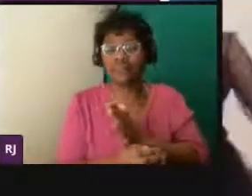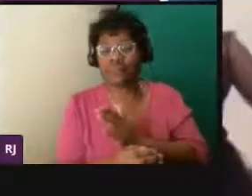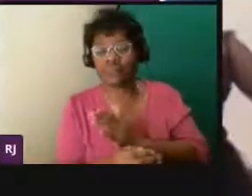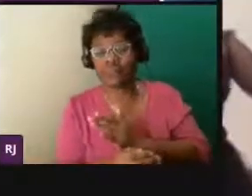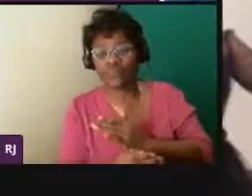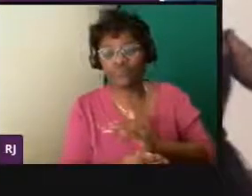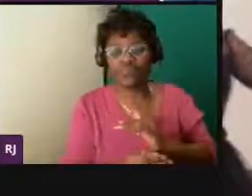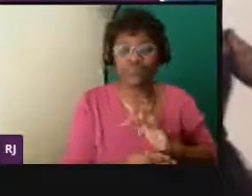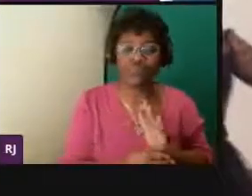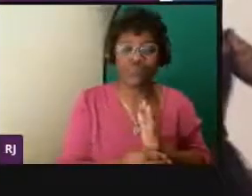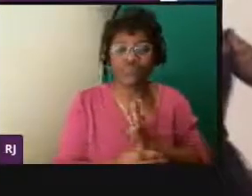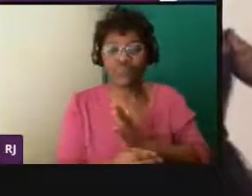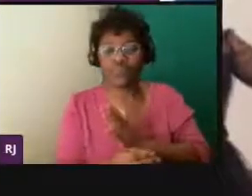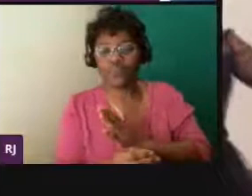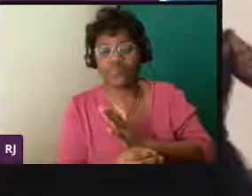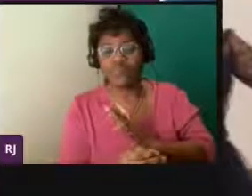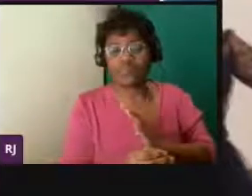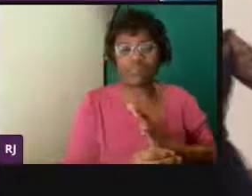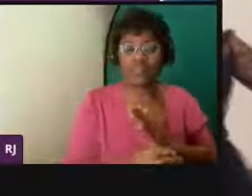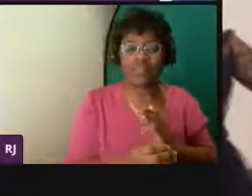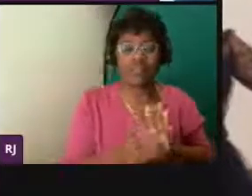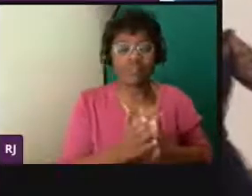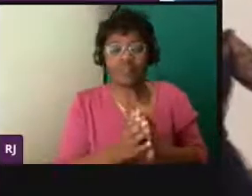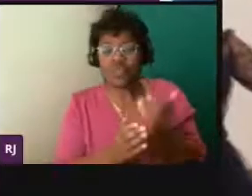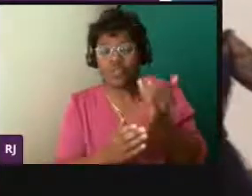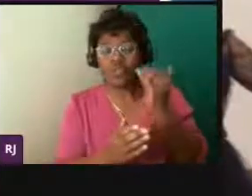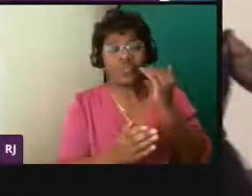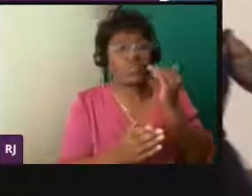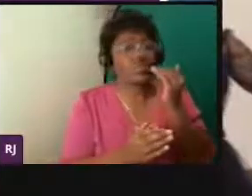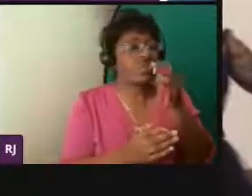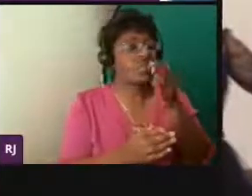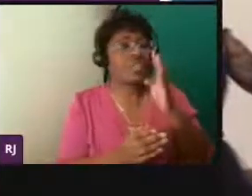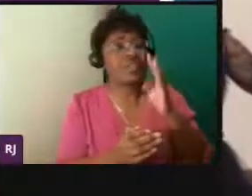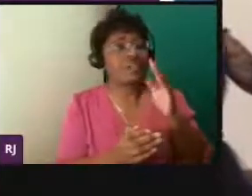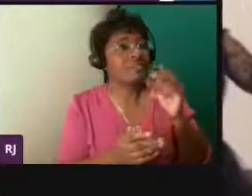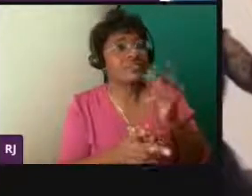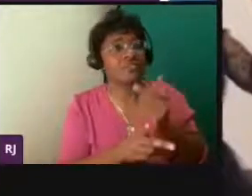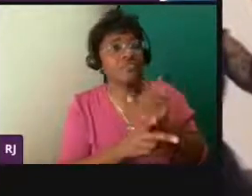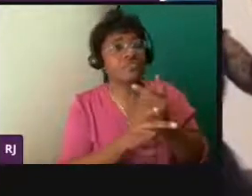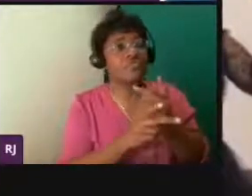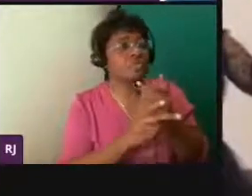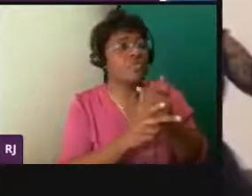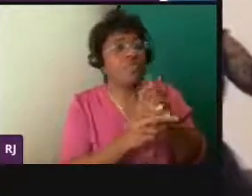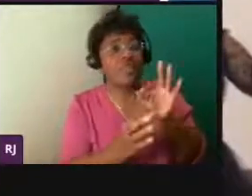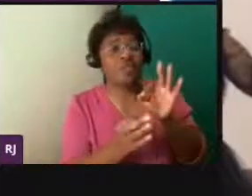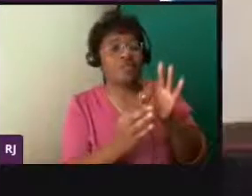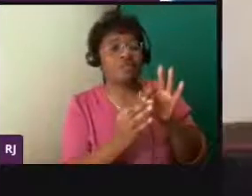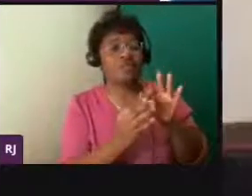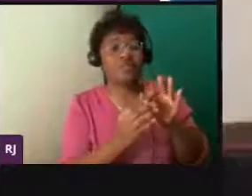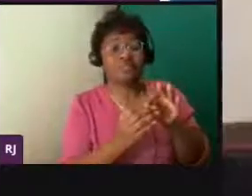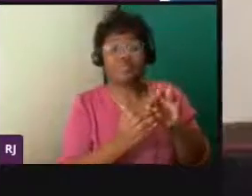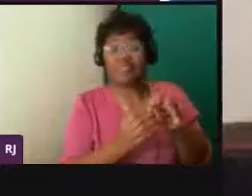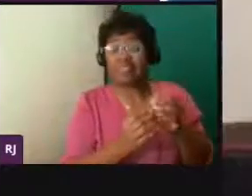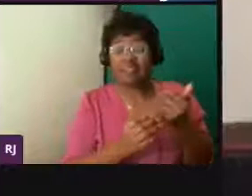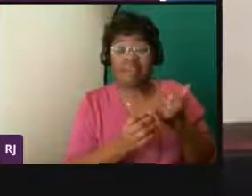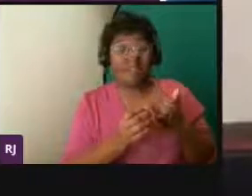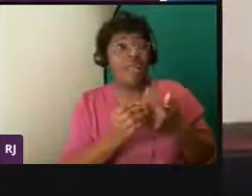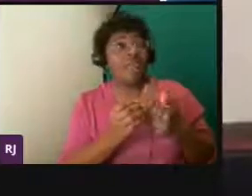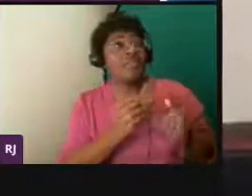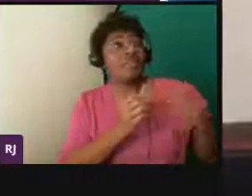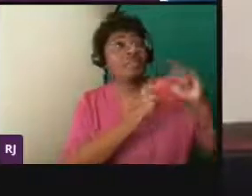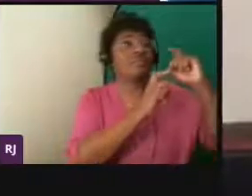And know that God's peace is perfect in your troubles. will keep you